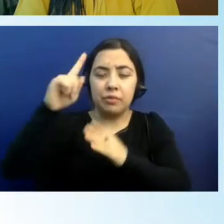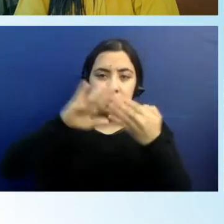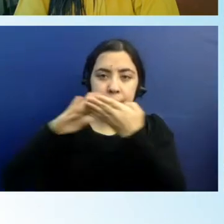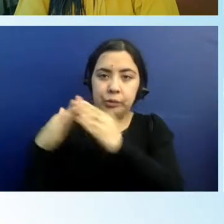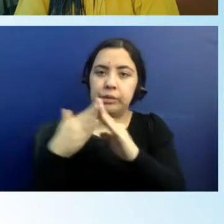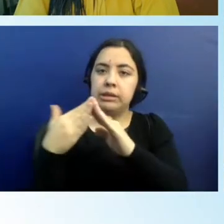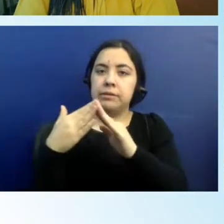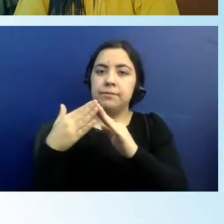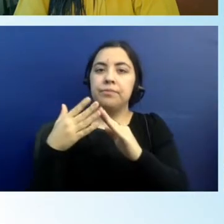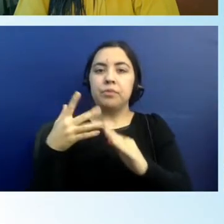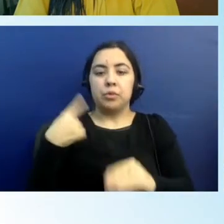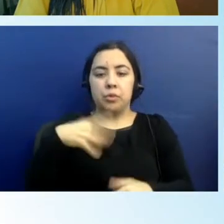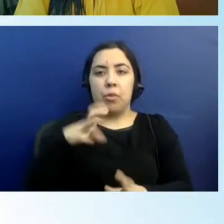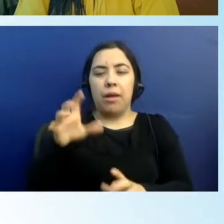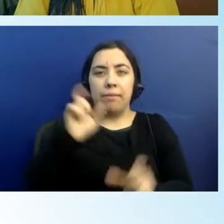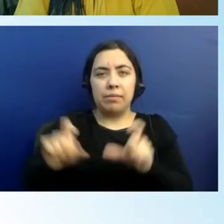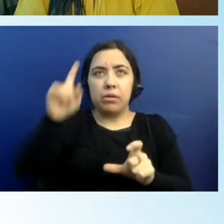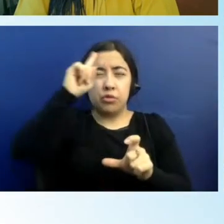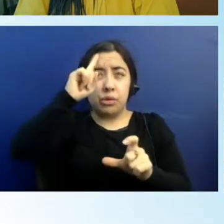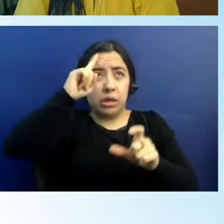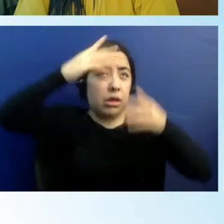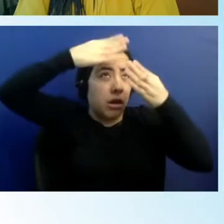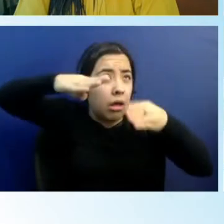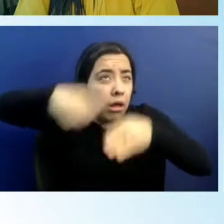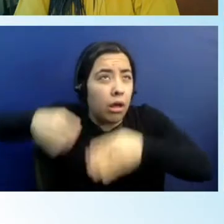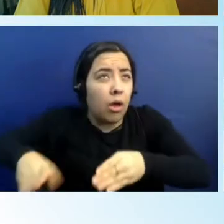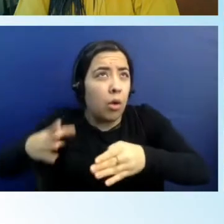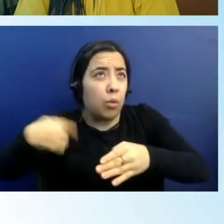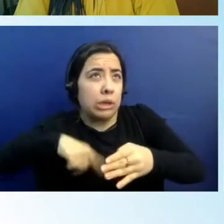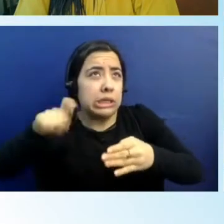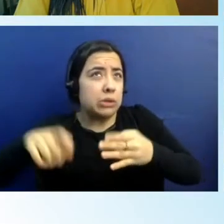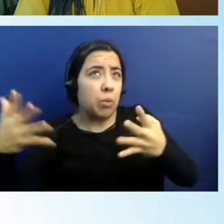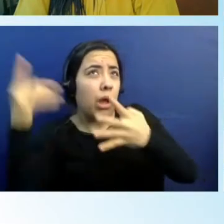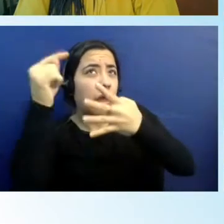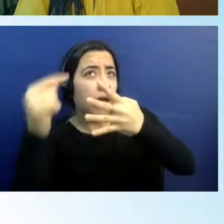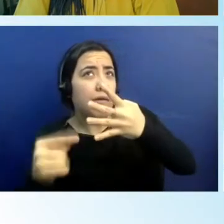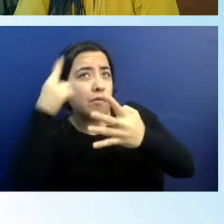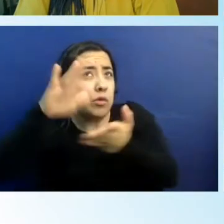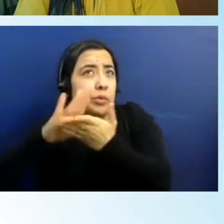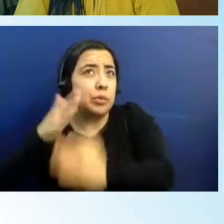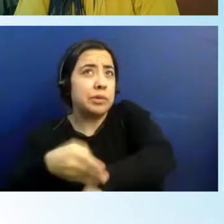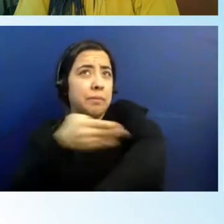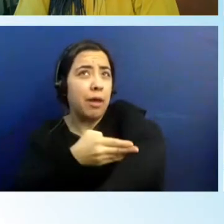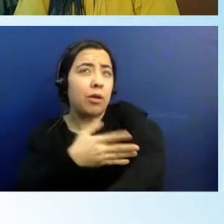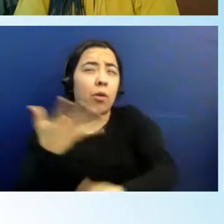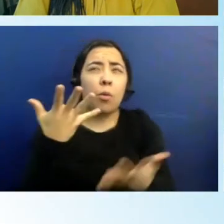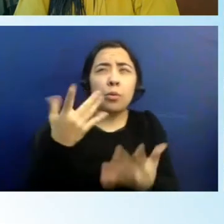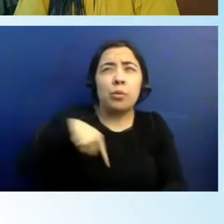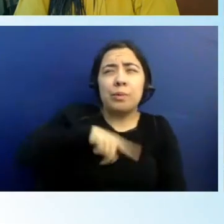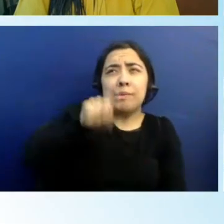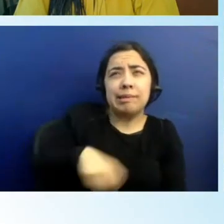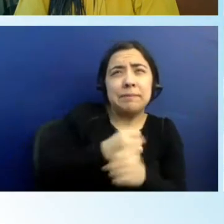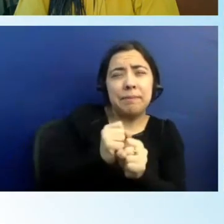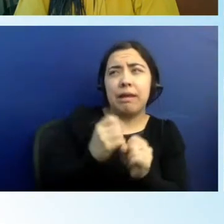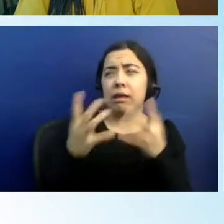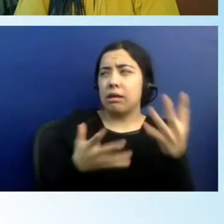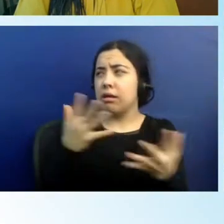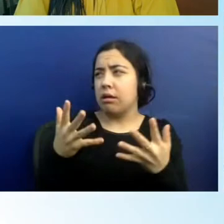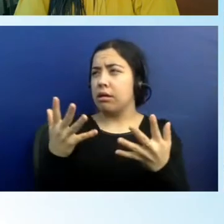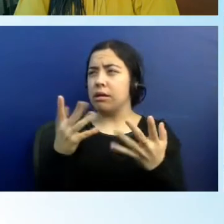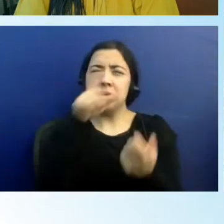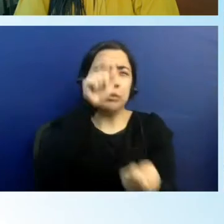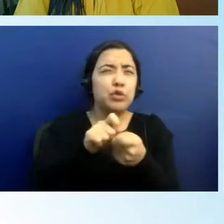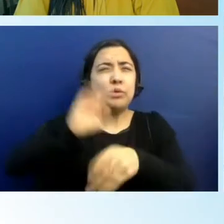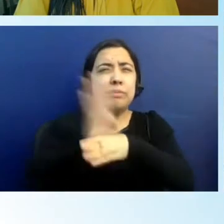to compartmentalize and say, you know, what do we need to make the schools better? But what do we need to make certain